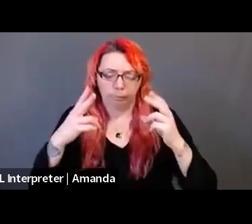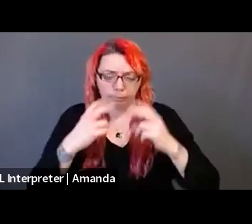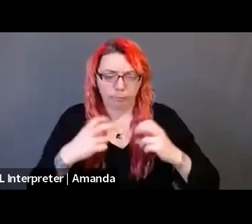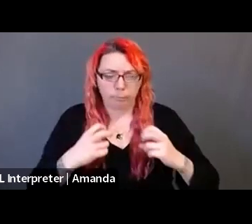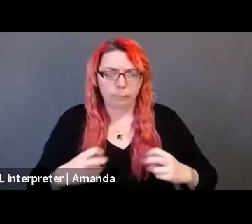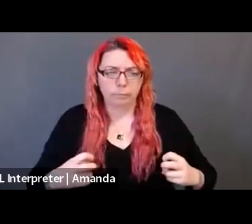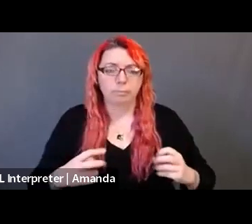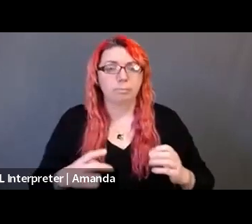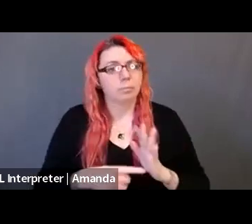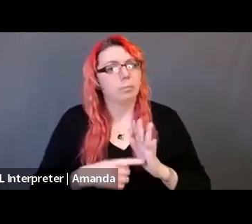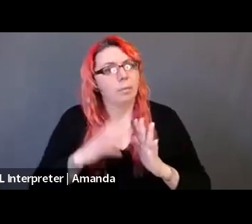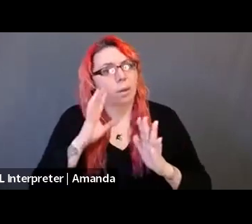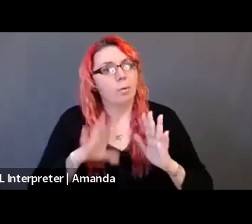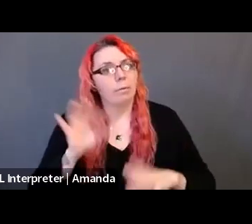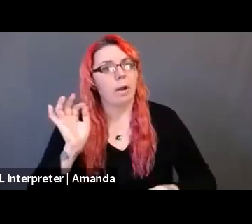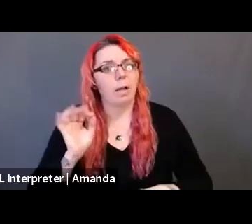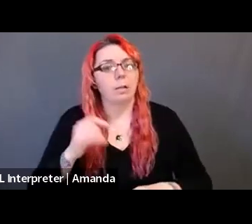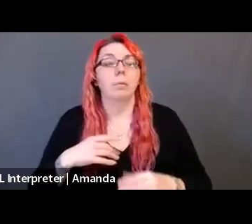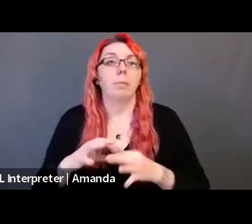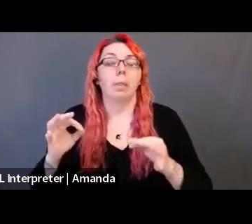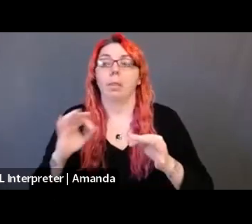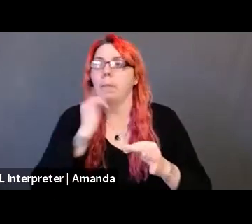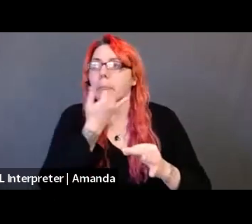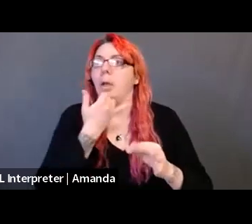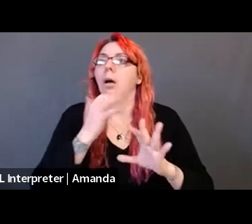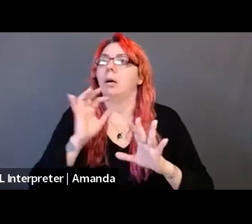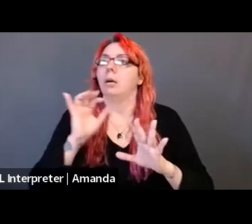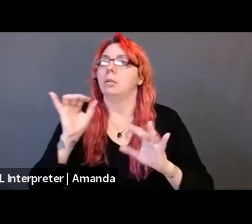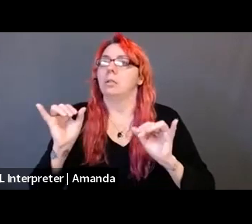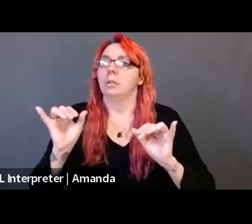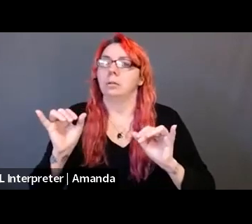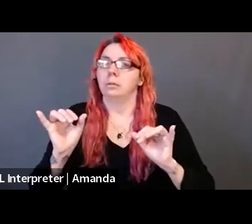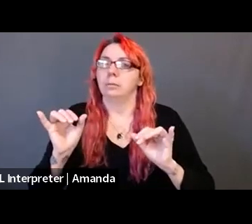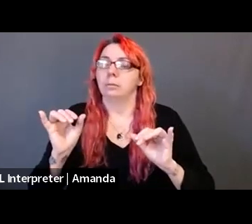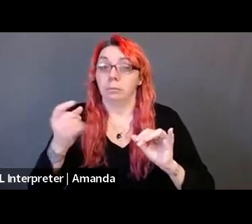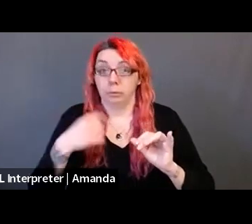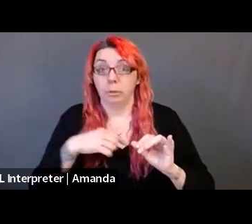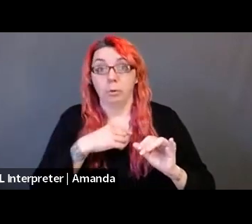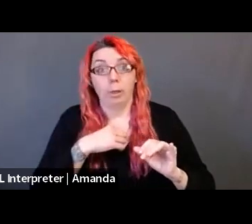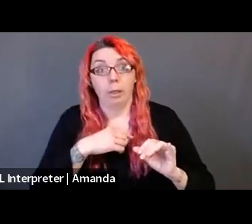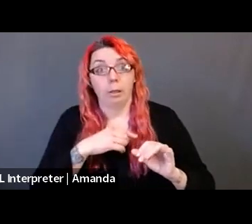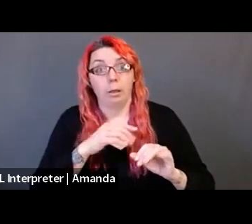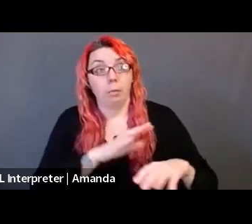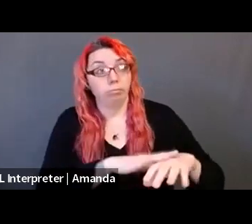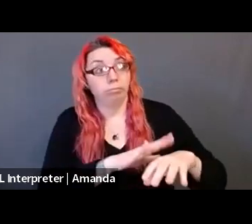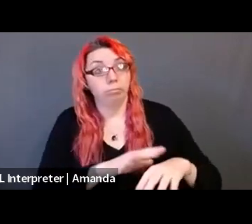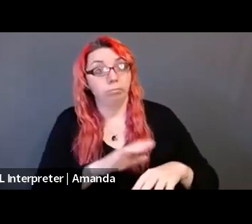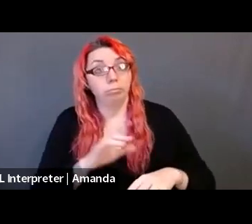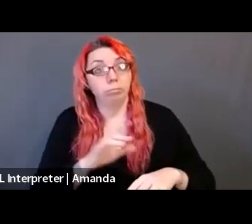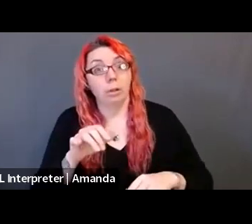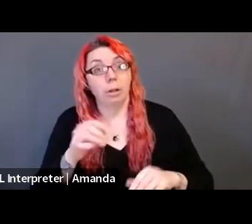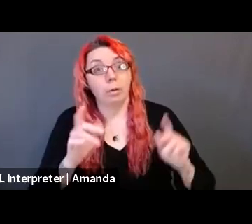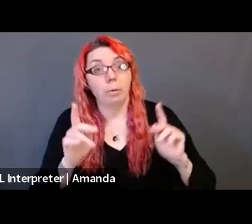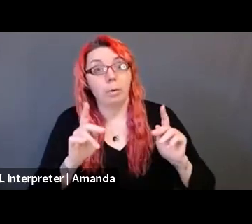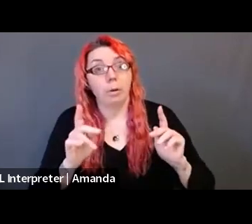find that this comes out of us. So how do we make sure that we're working our way, like my colleague did, to say, hey, I know you, I appreciate that you would want to learn this,